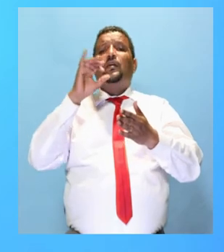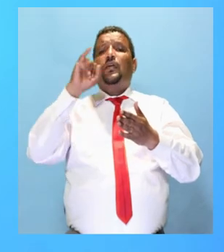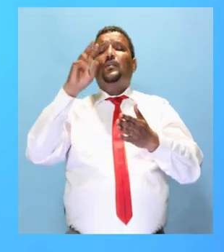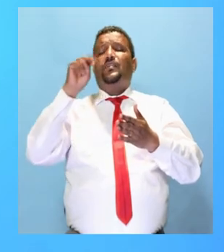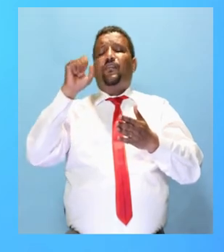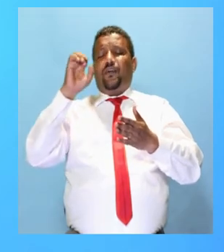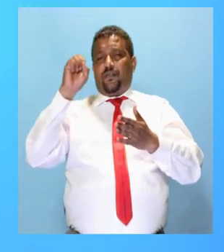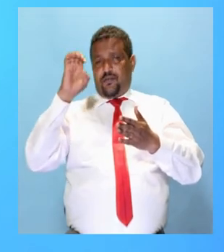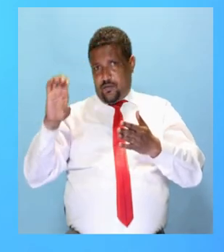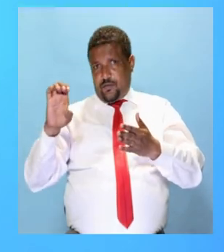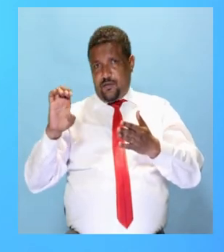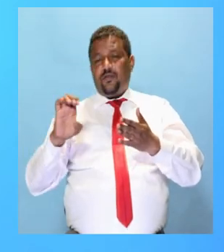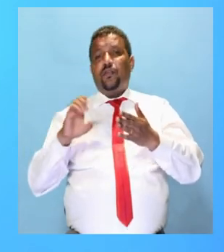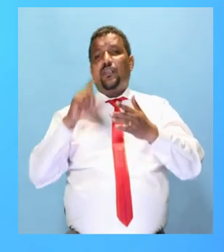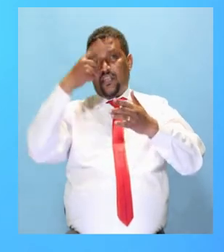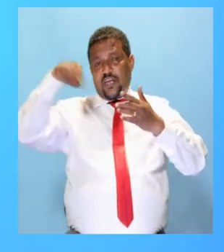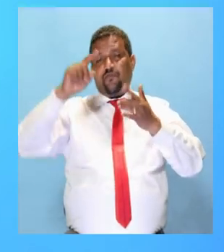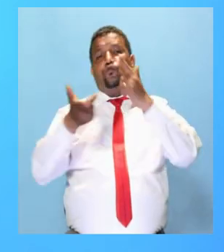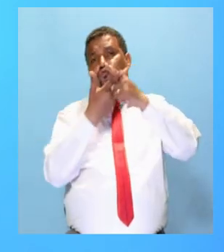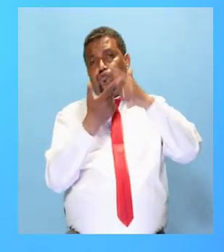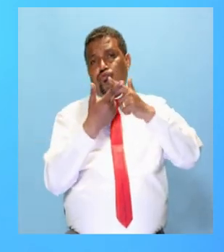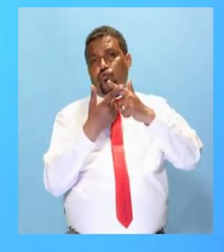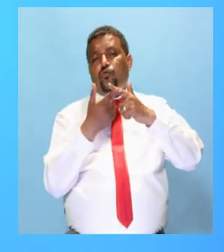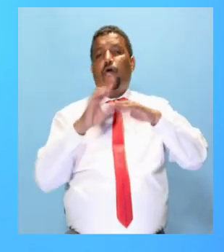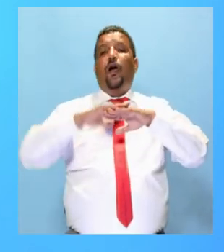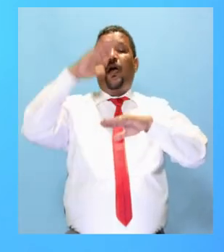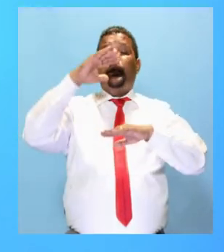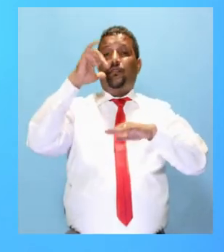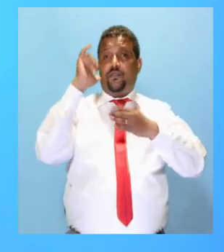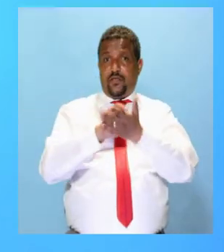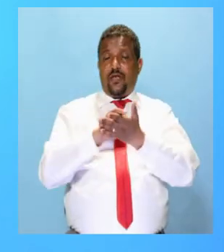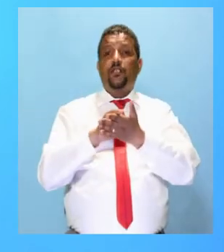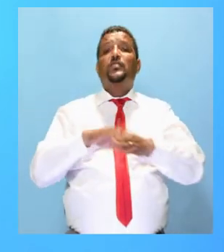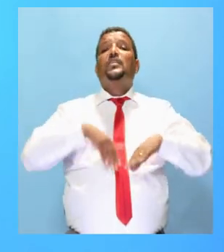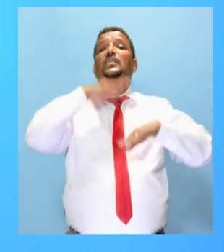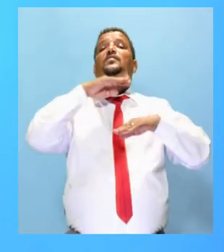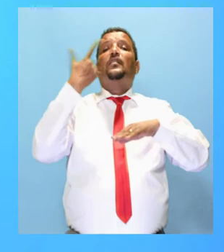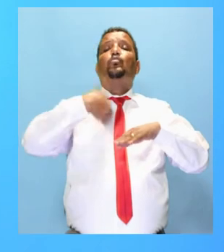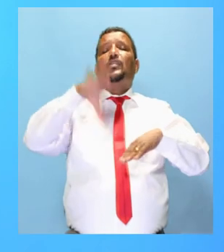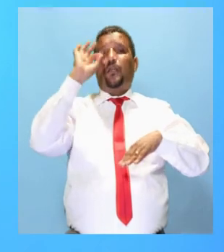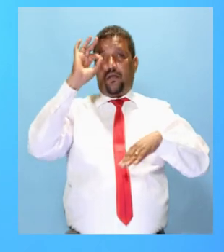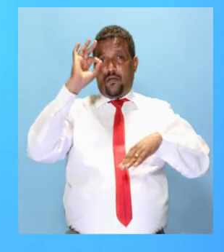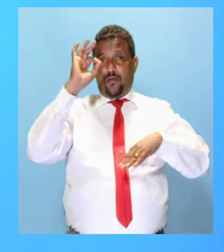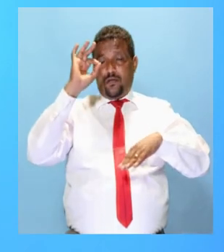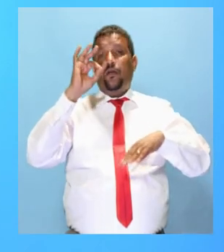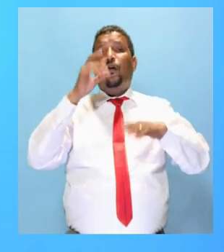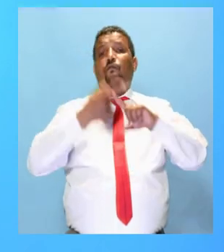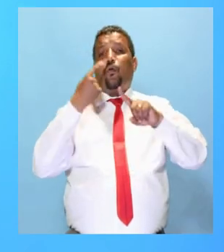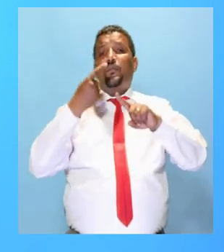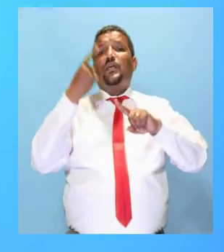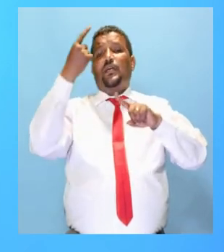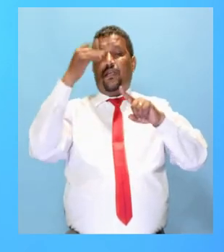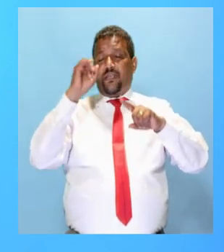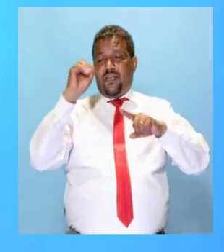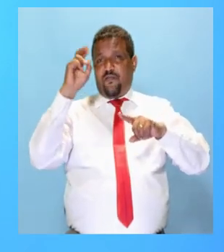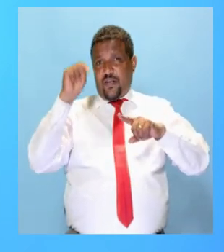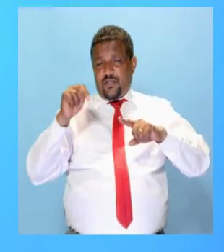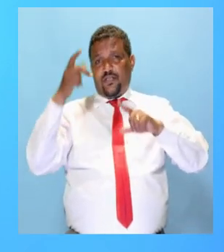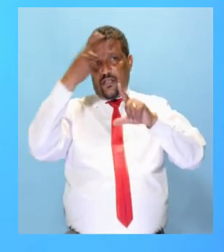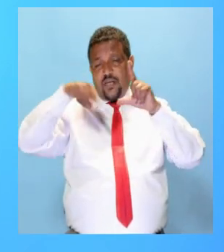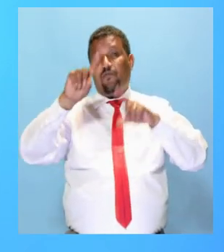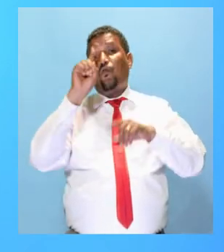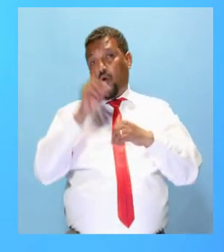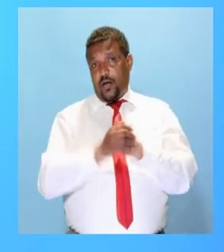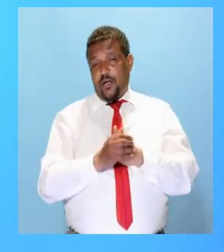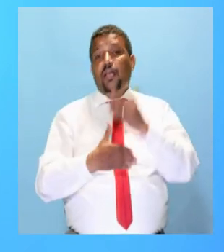2 is higher than the satisfaction that we get from indifference curve 1. So, the level of